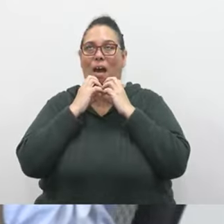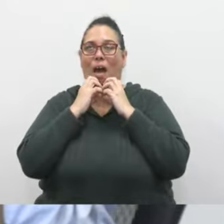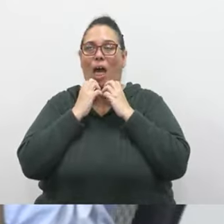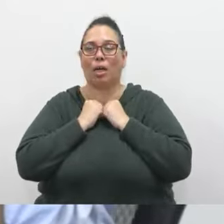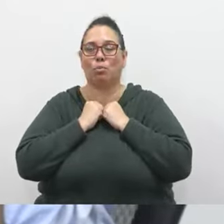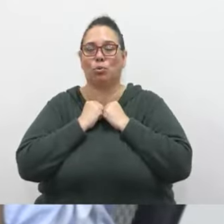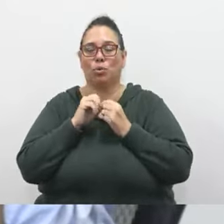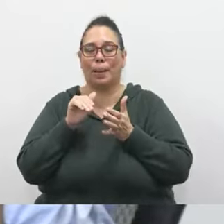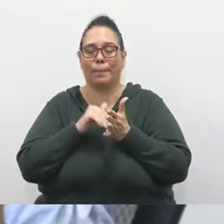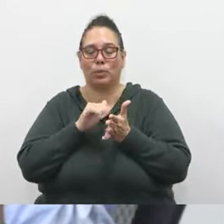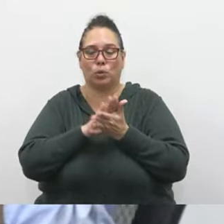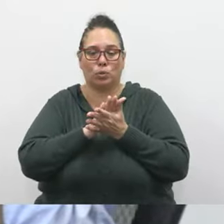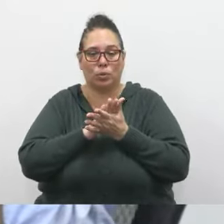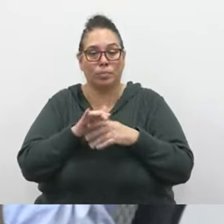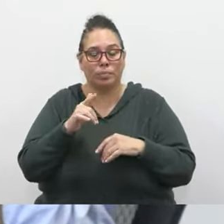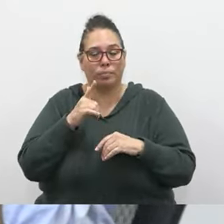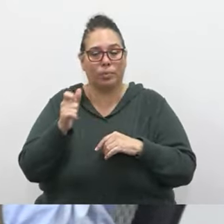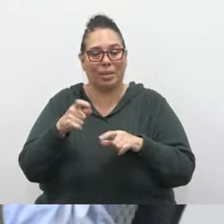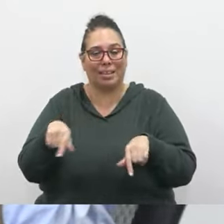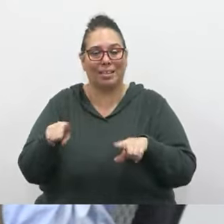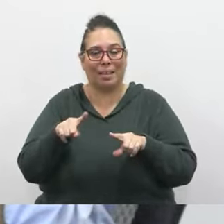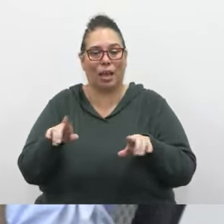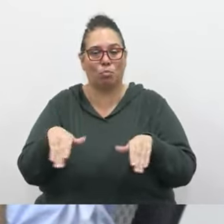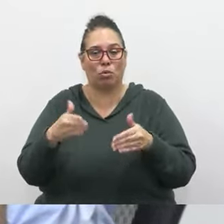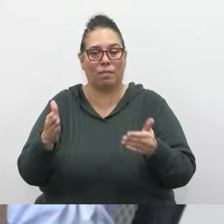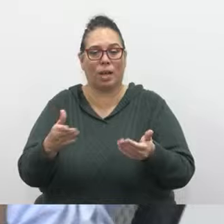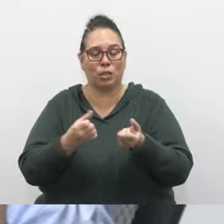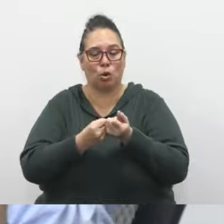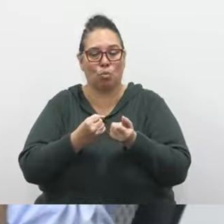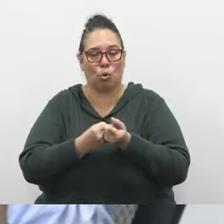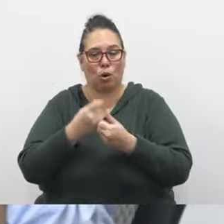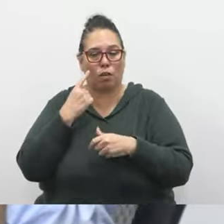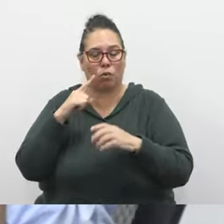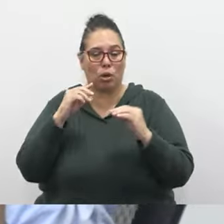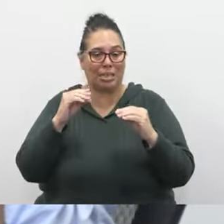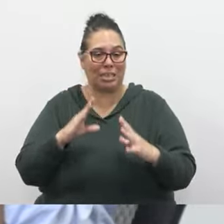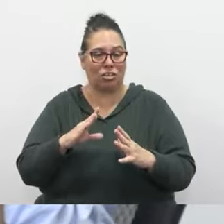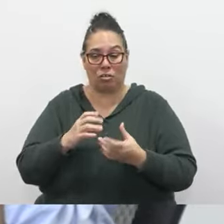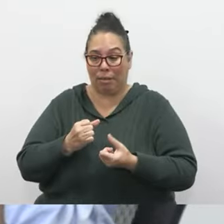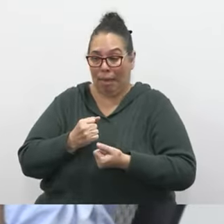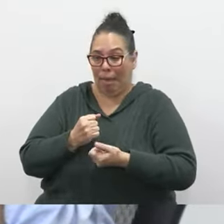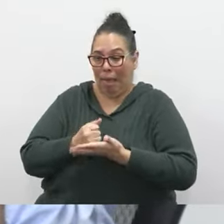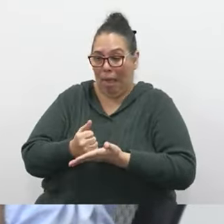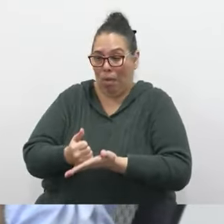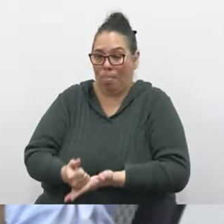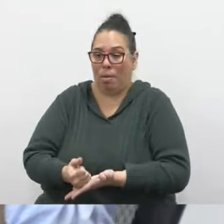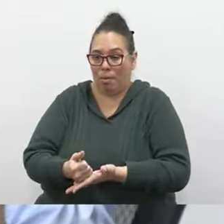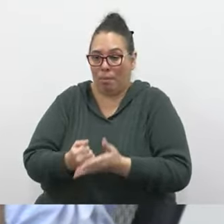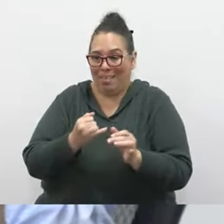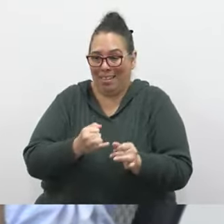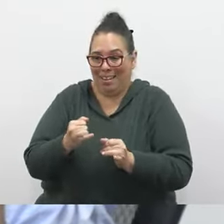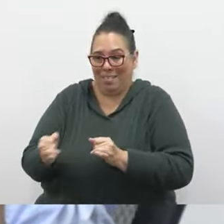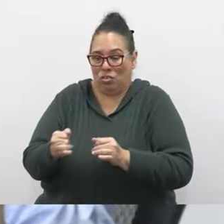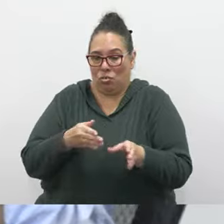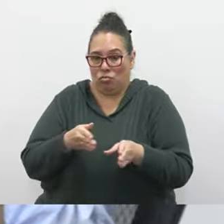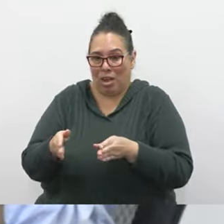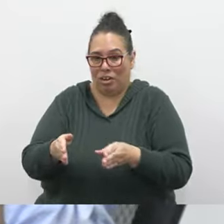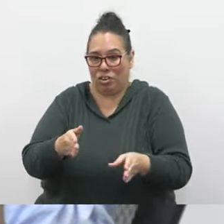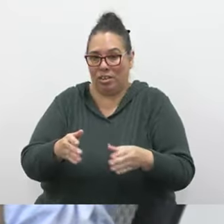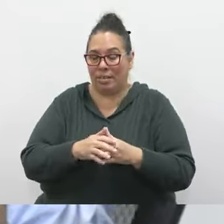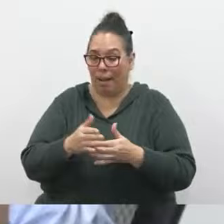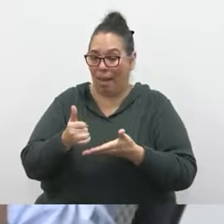middle school campuses because they provide support to our teachers. They help them with individual strategies, and they also